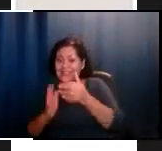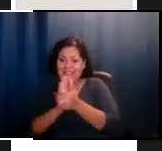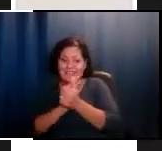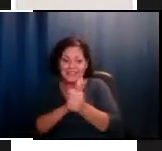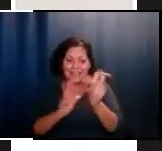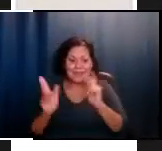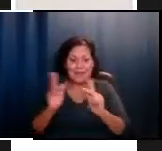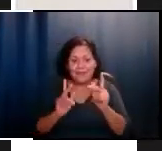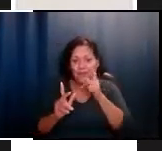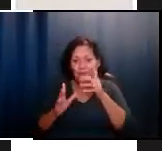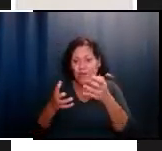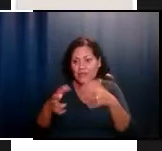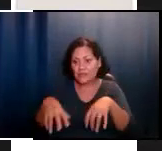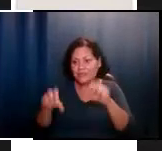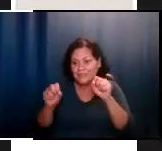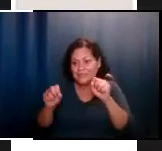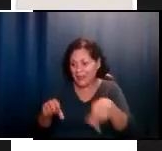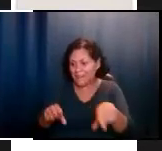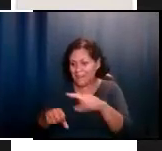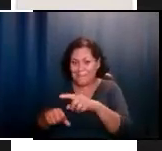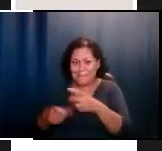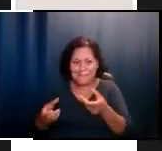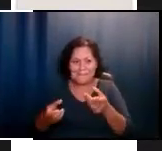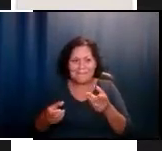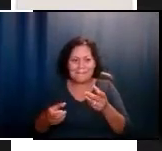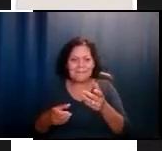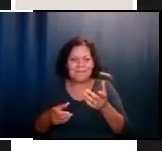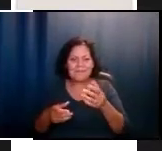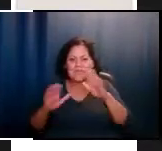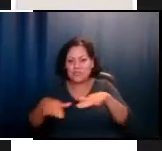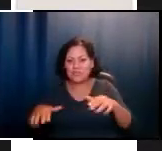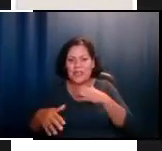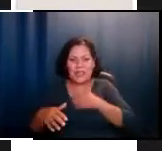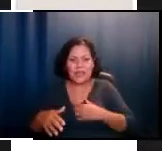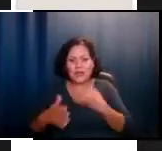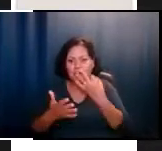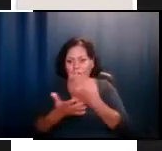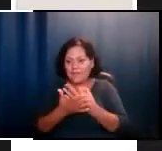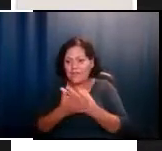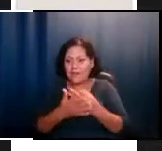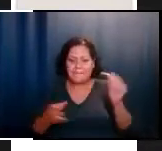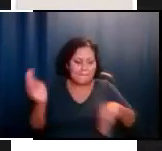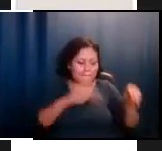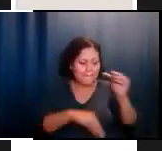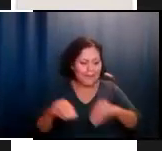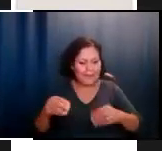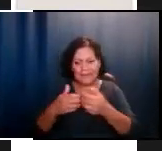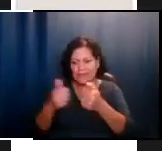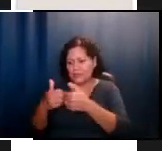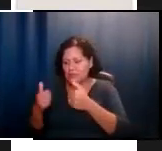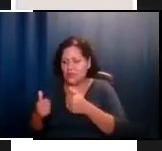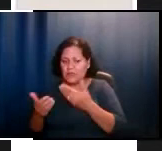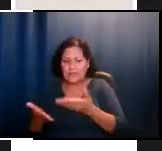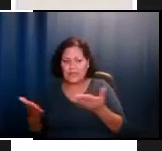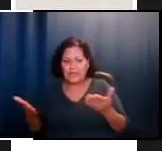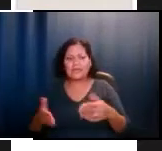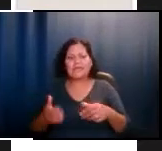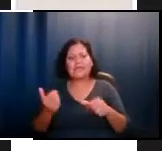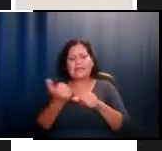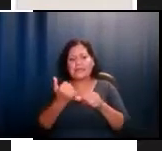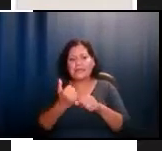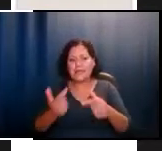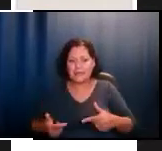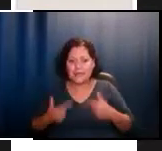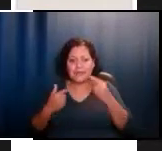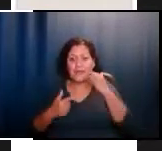will want to adopt them. Children's Hunger Fund, you're packing and sorting items. Assisted living